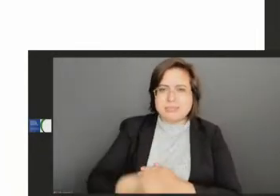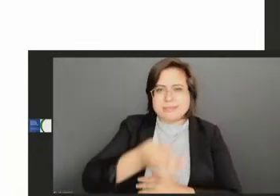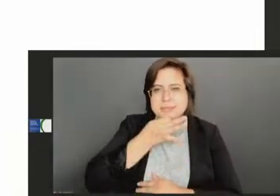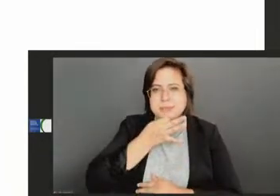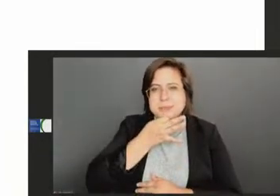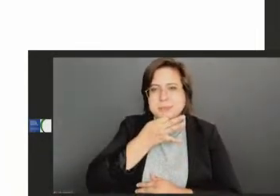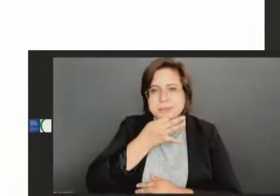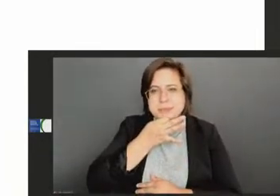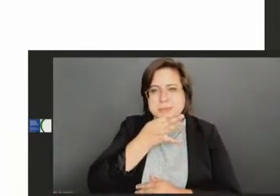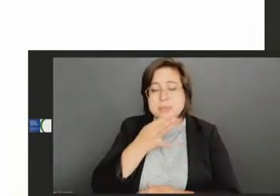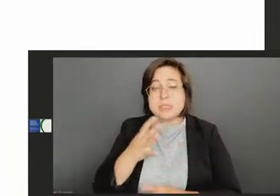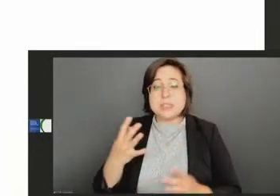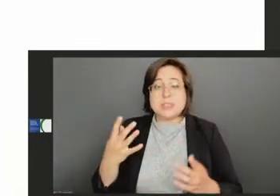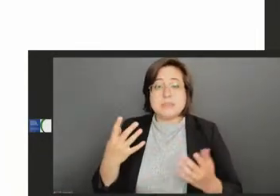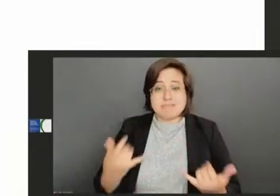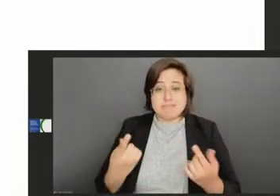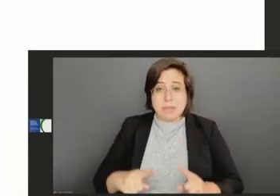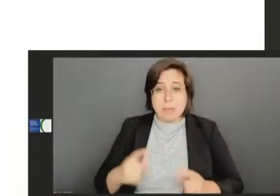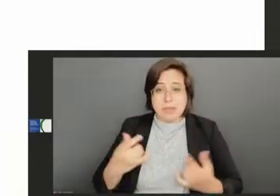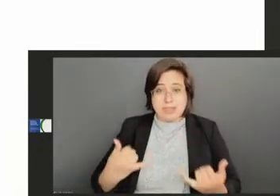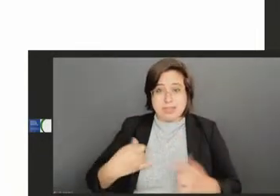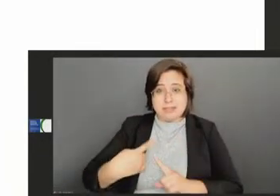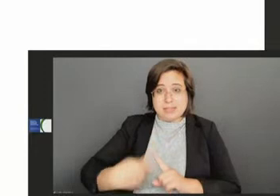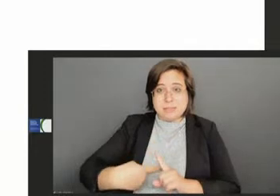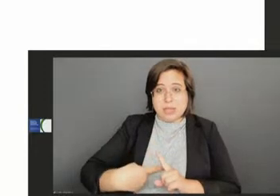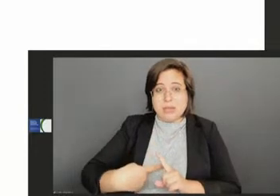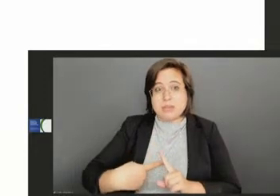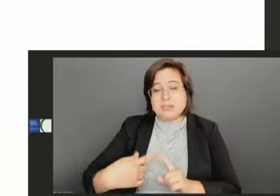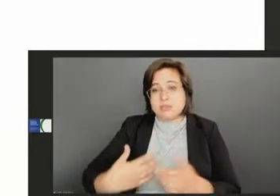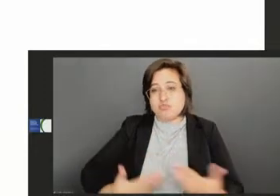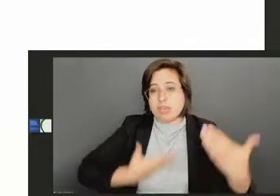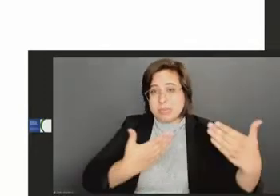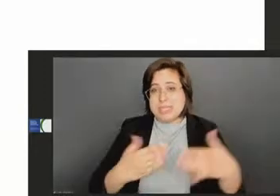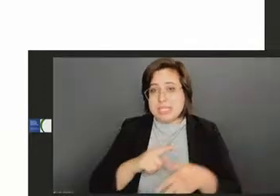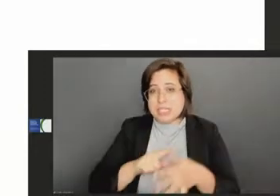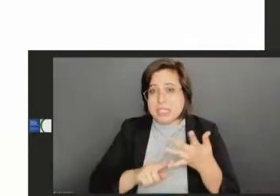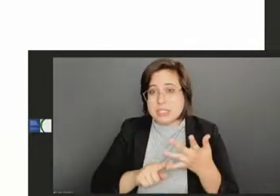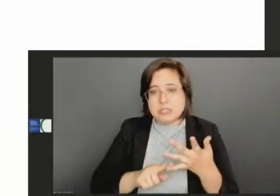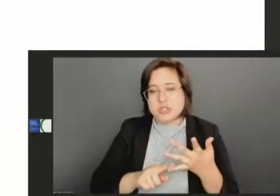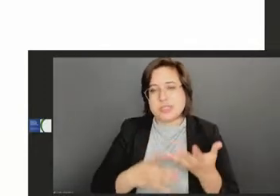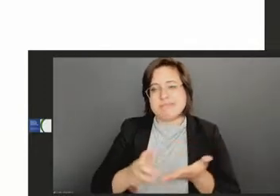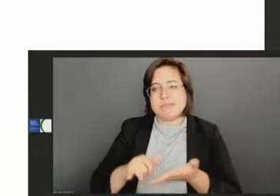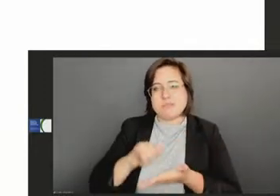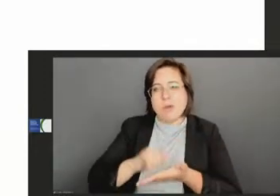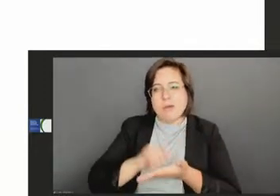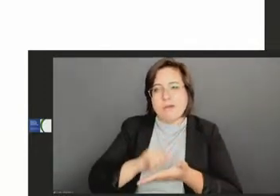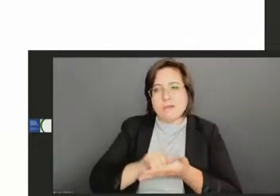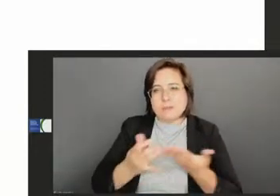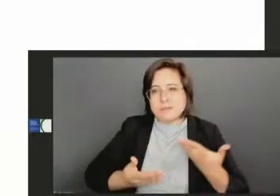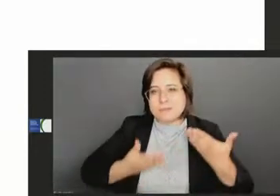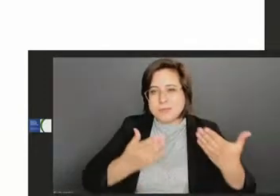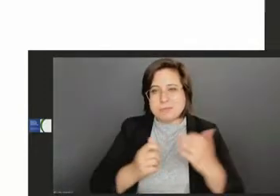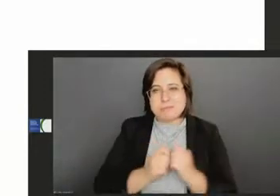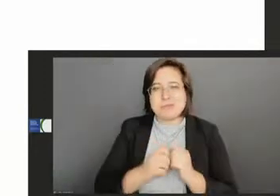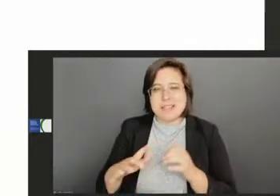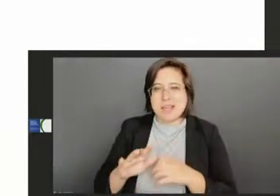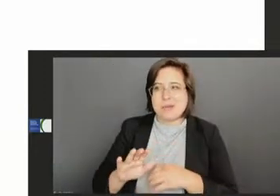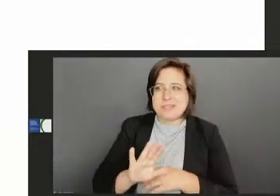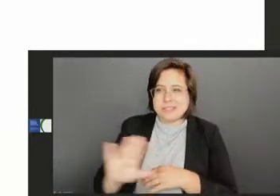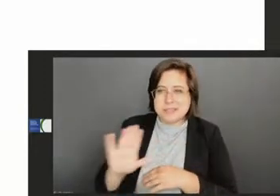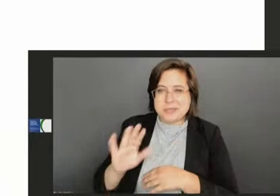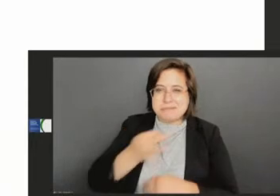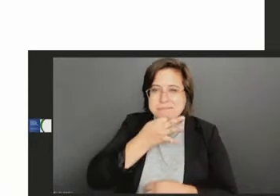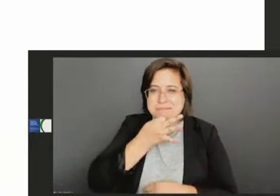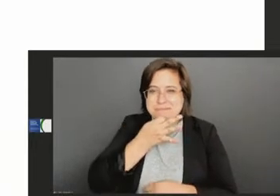this month set of recommendations I'm about to present would not have been possible without their expertise.